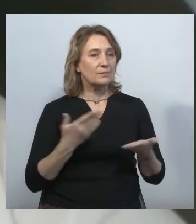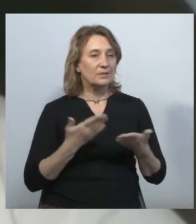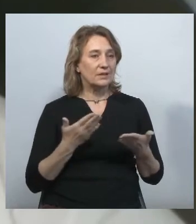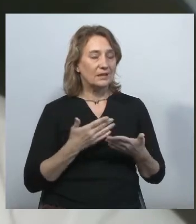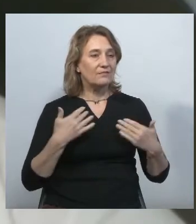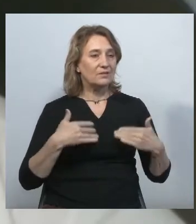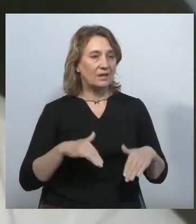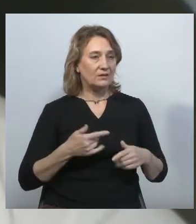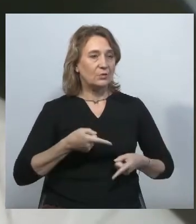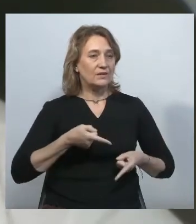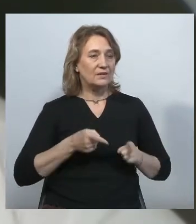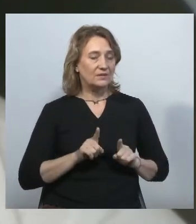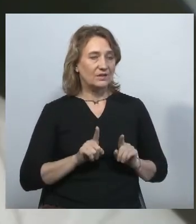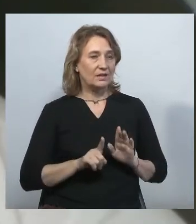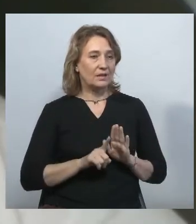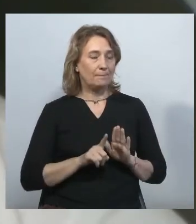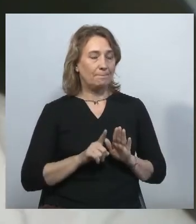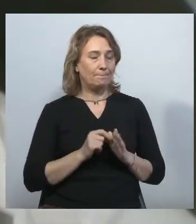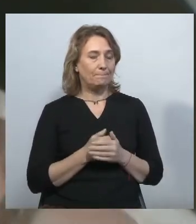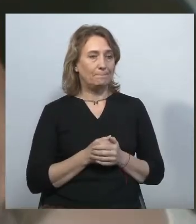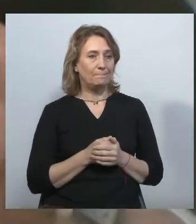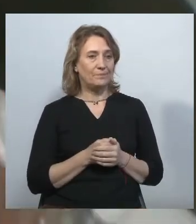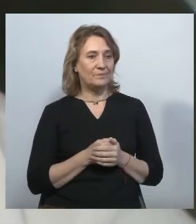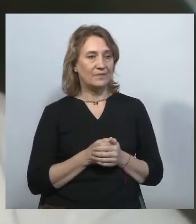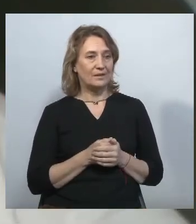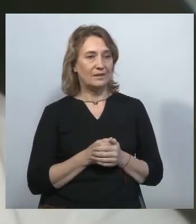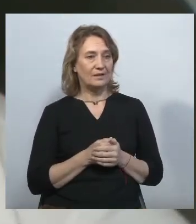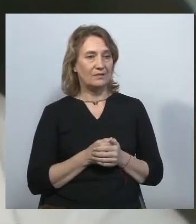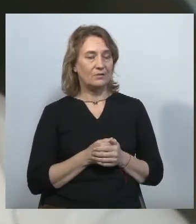the editorial decisions are the media, or probably